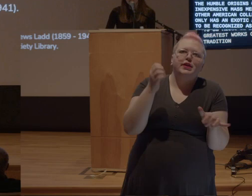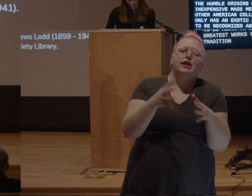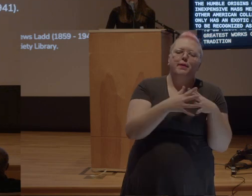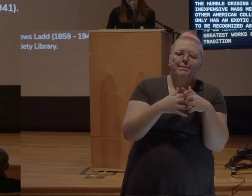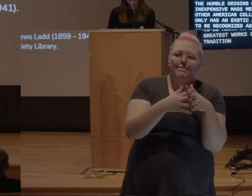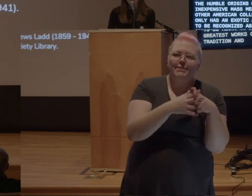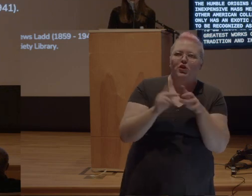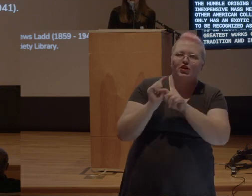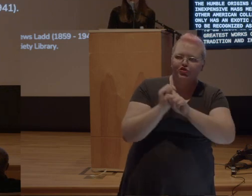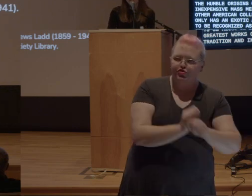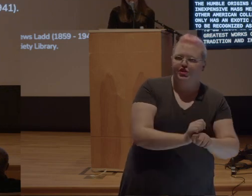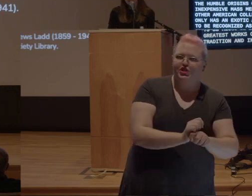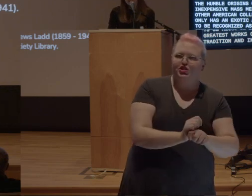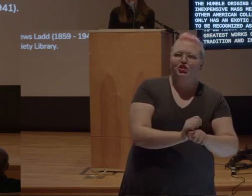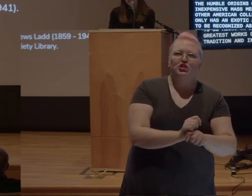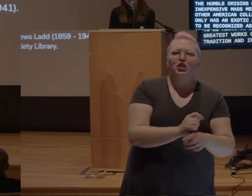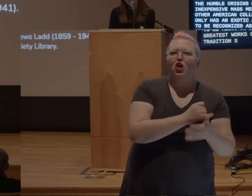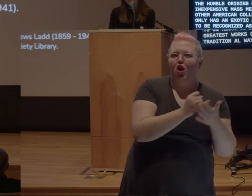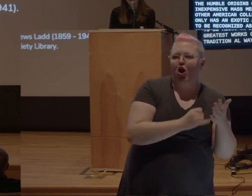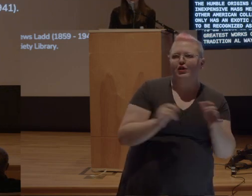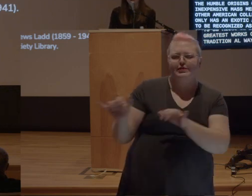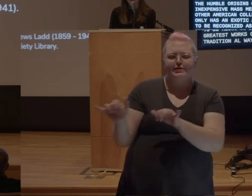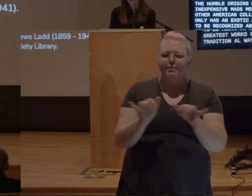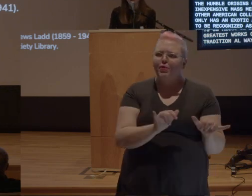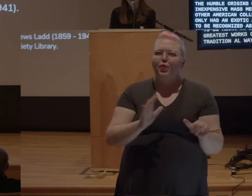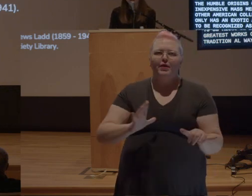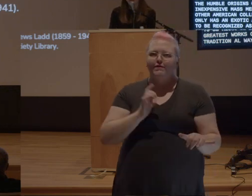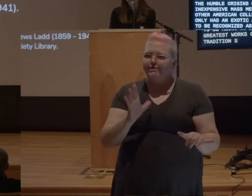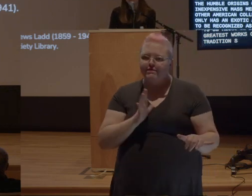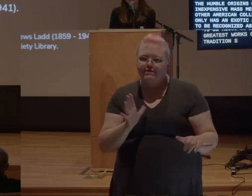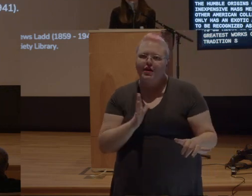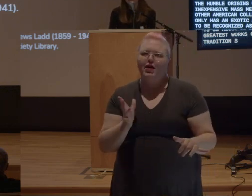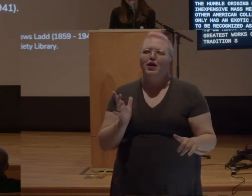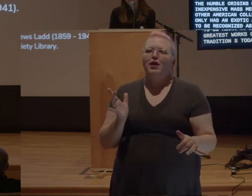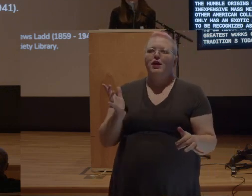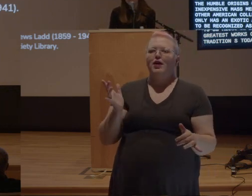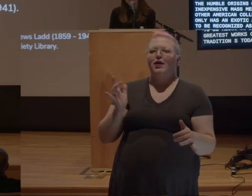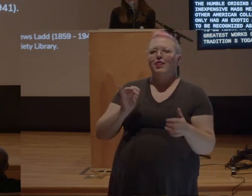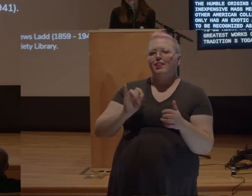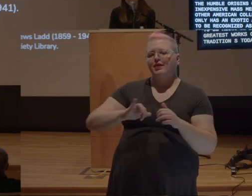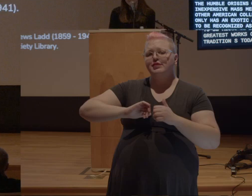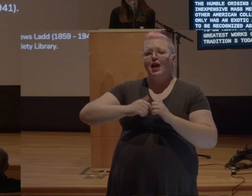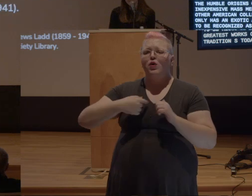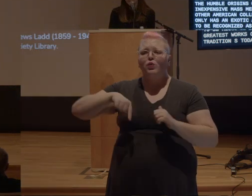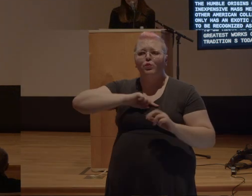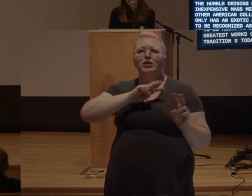And indeed, it is in this way that we view them in our galleries today.